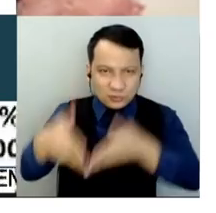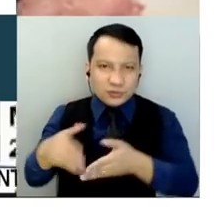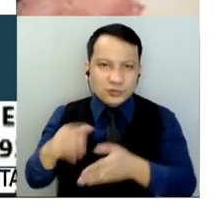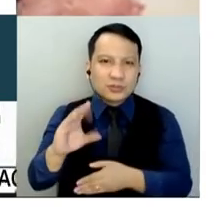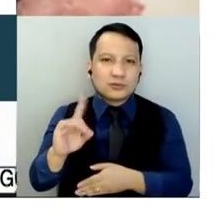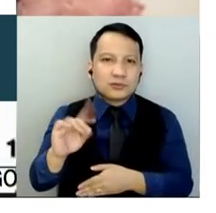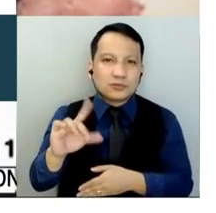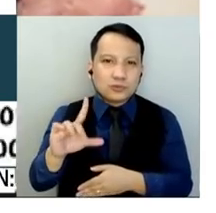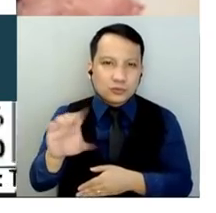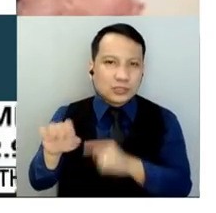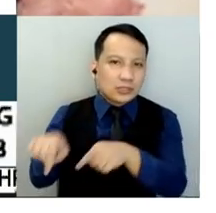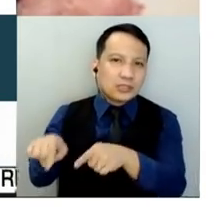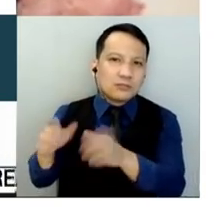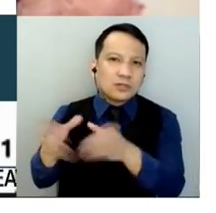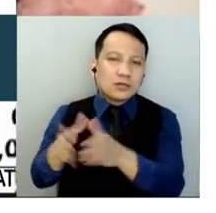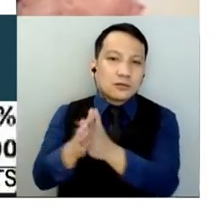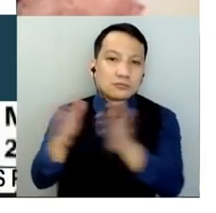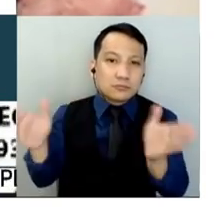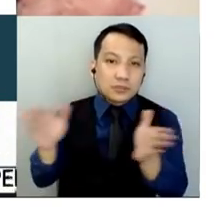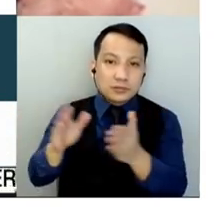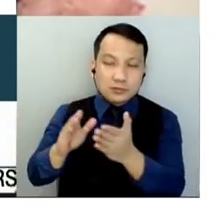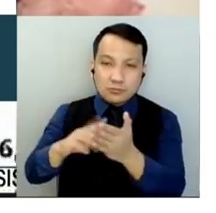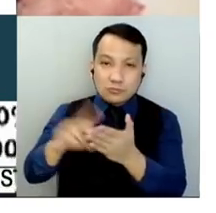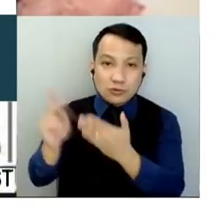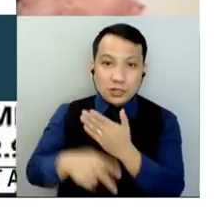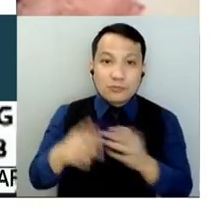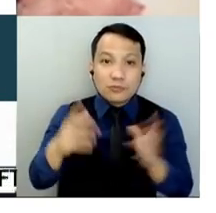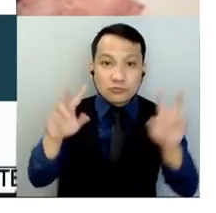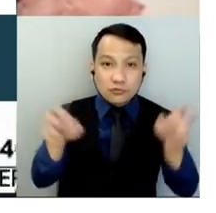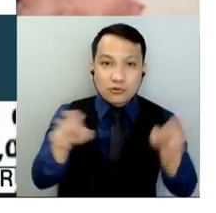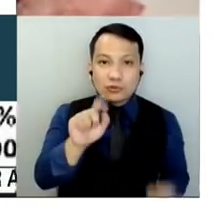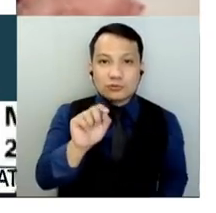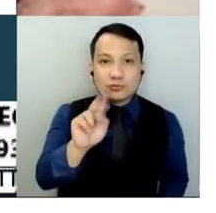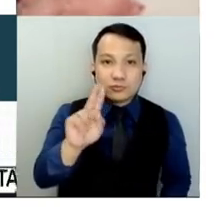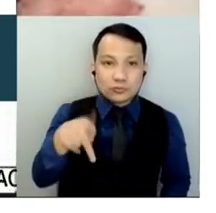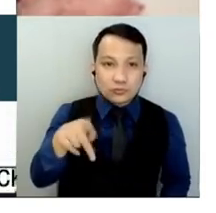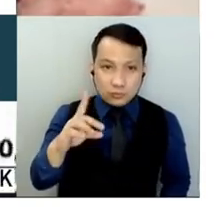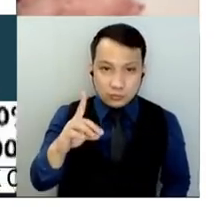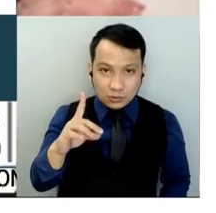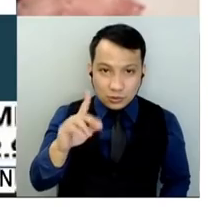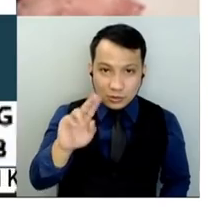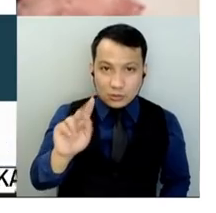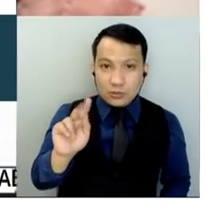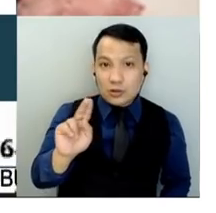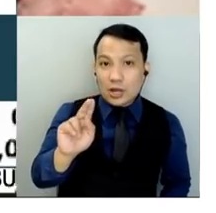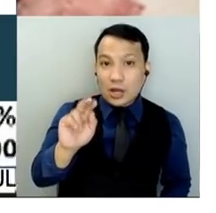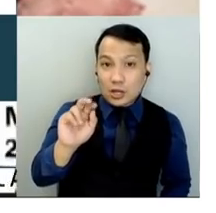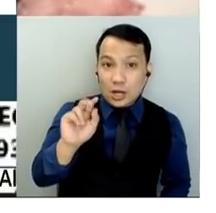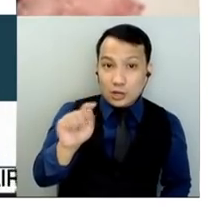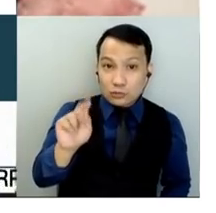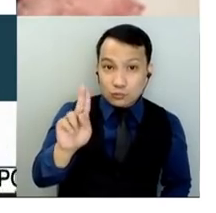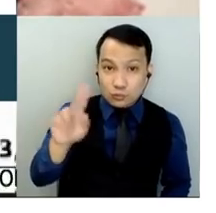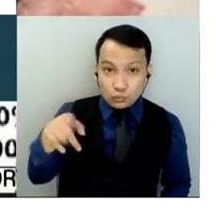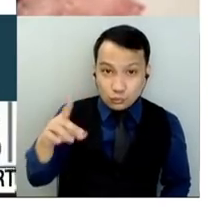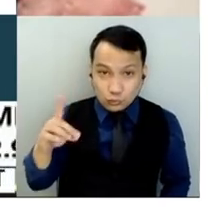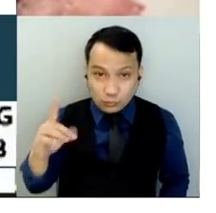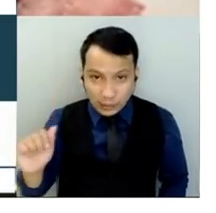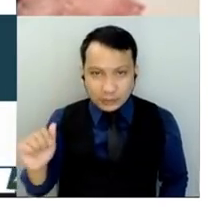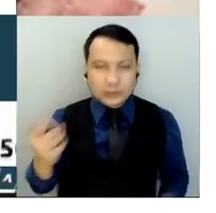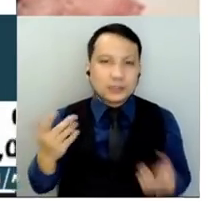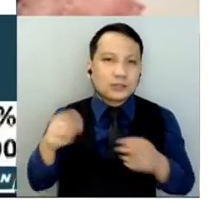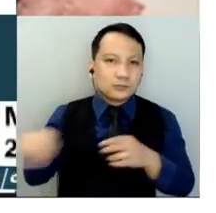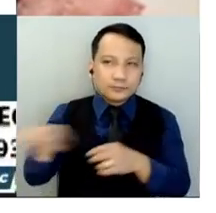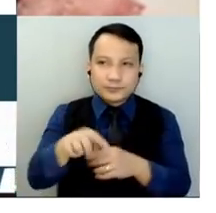big program called DUPAD, which we found very useful in for our district,